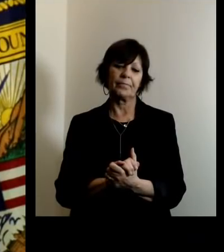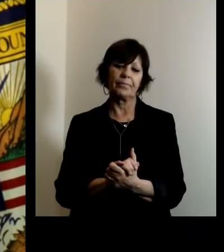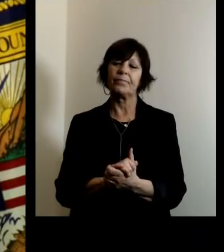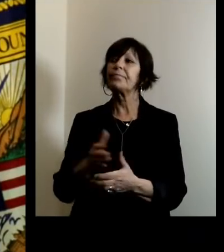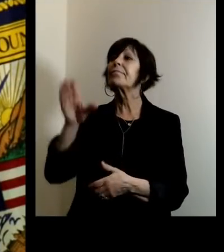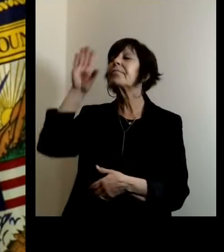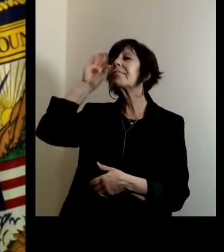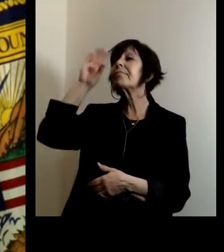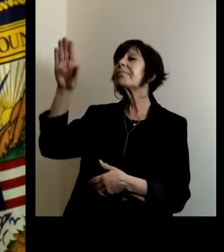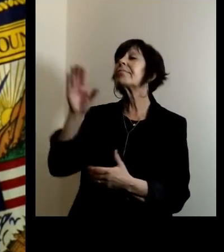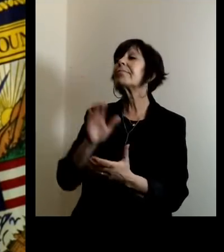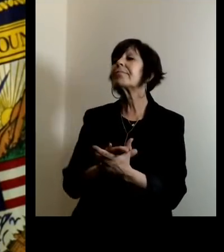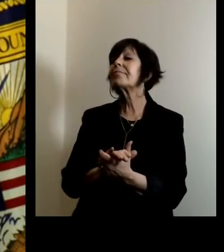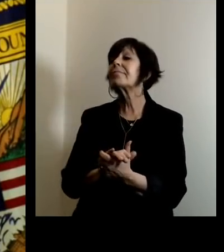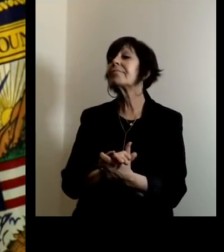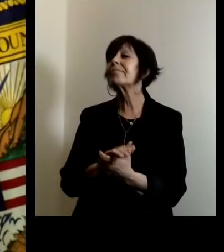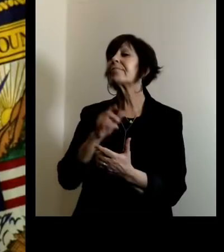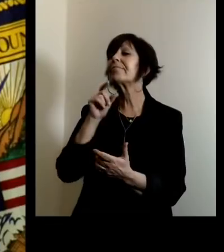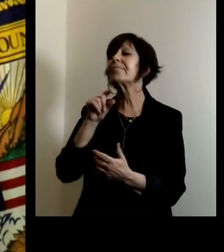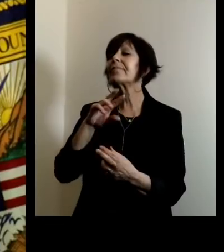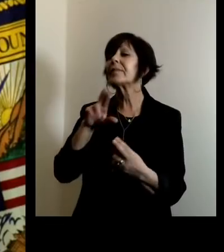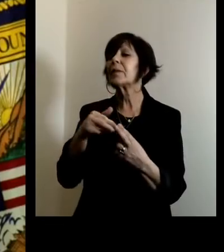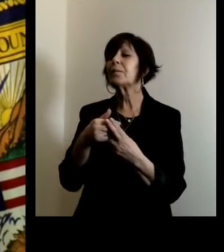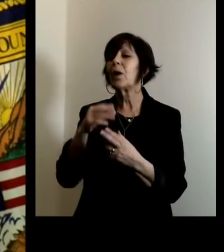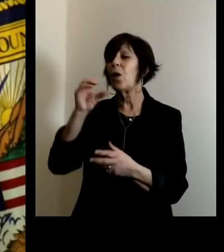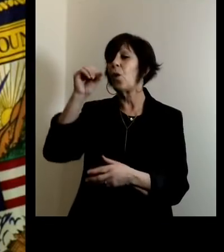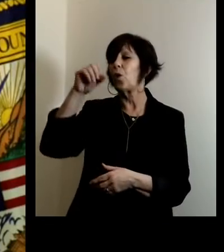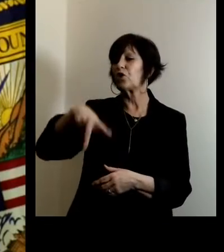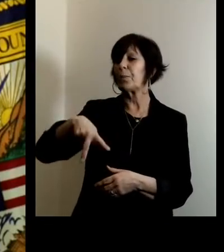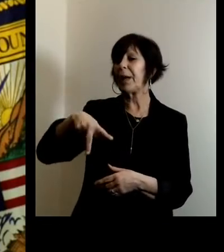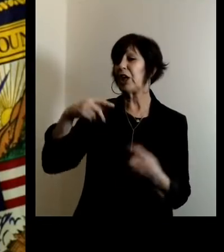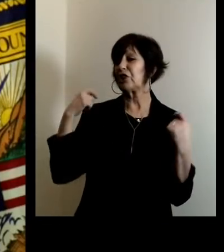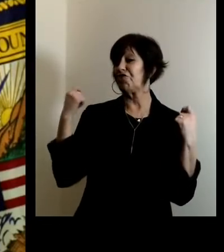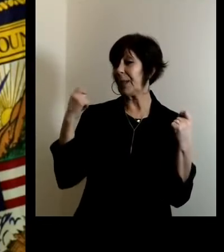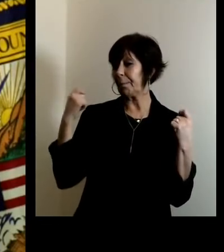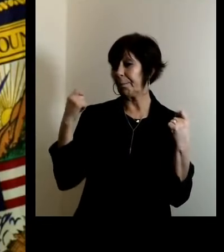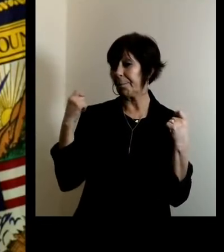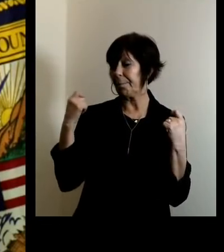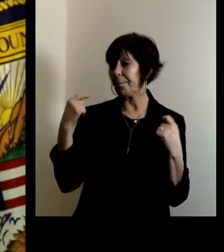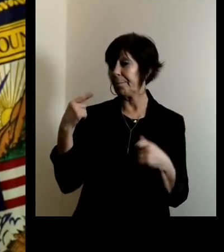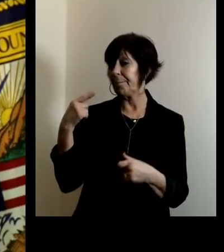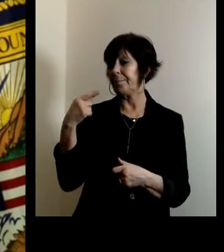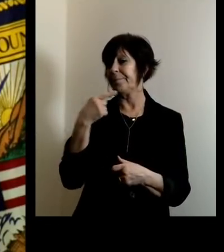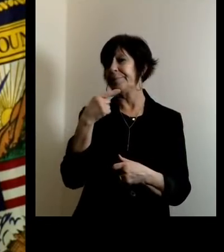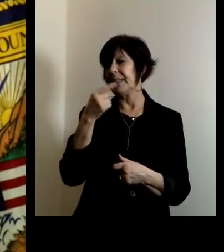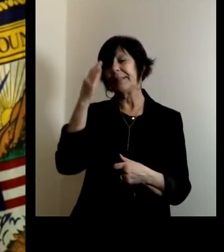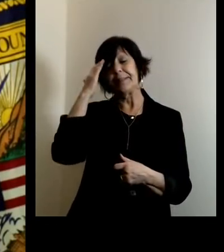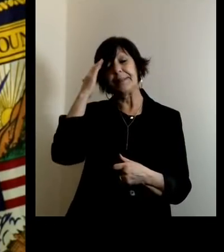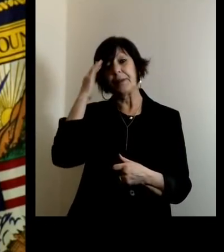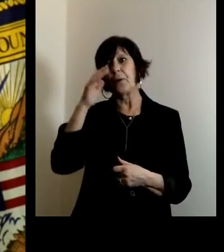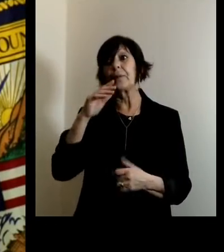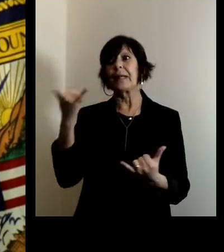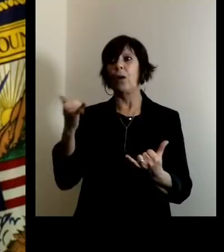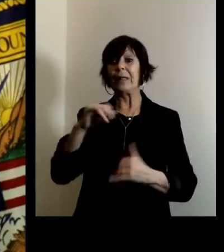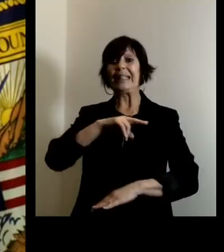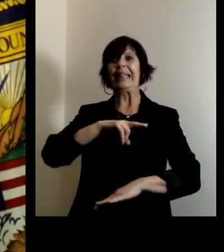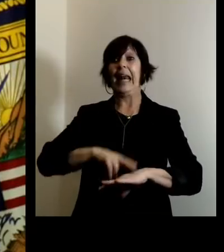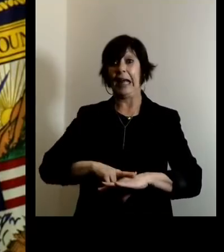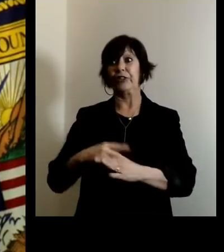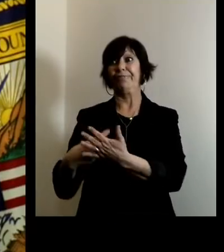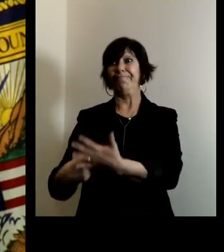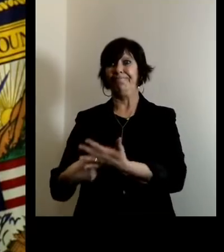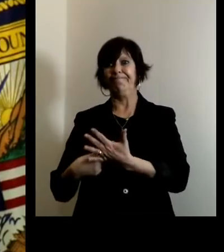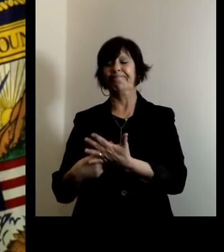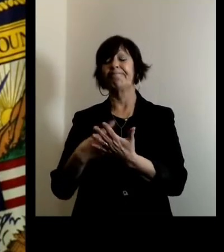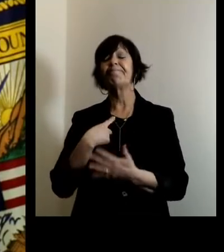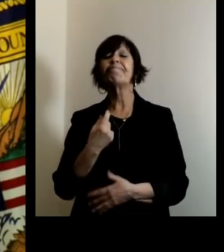Hi, Mark. This is in regards to the Orchard Park gym that has been the center of national discussion now. And I